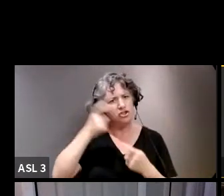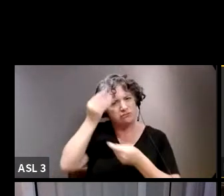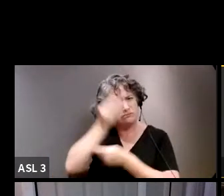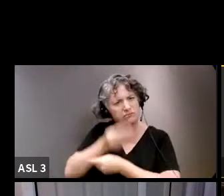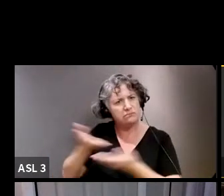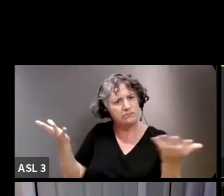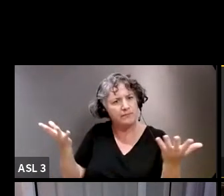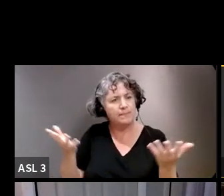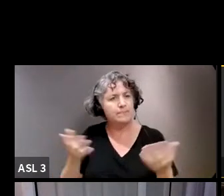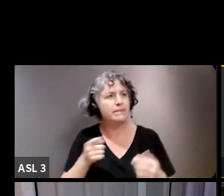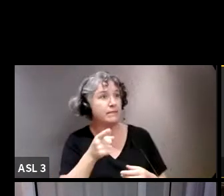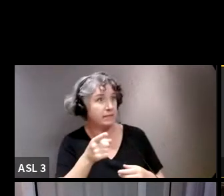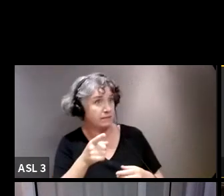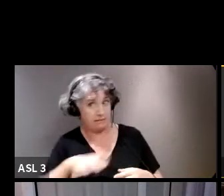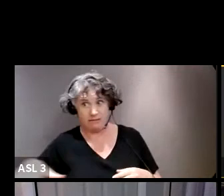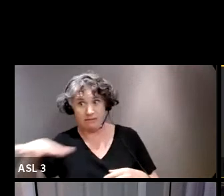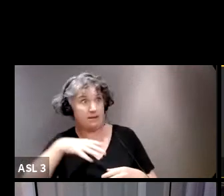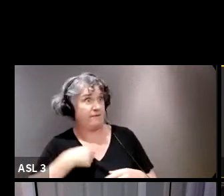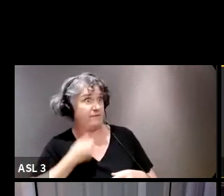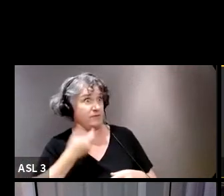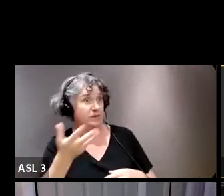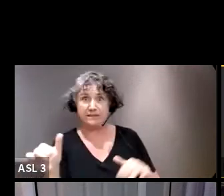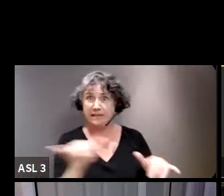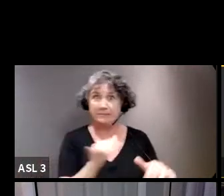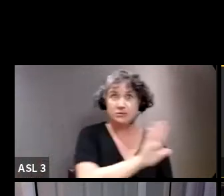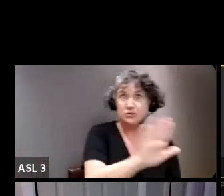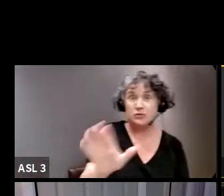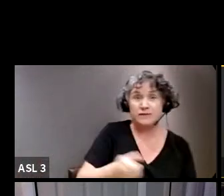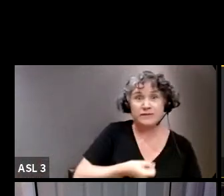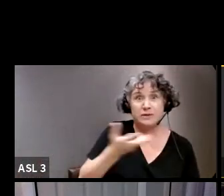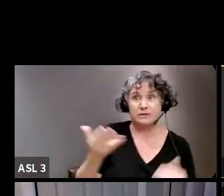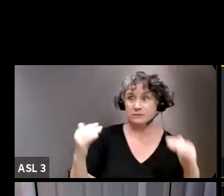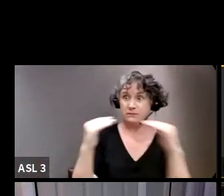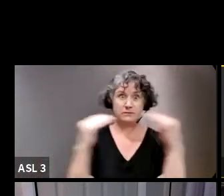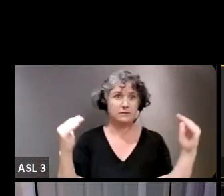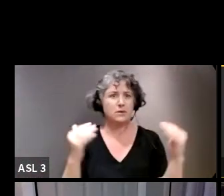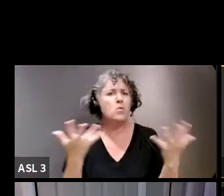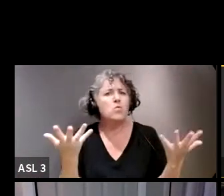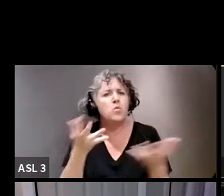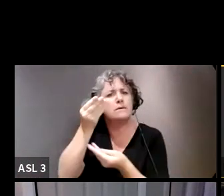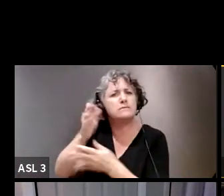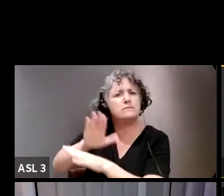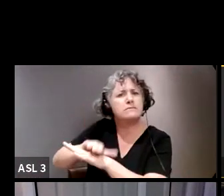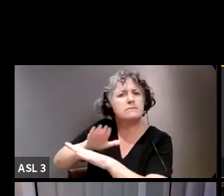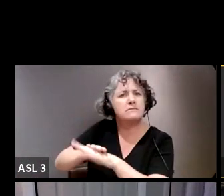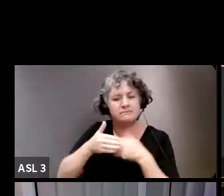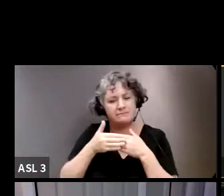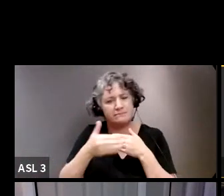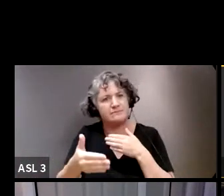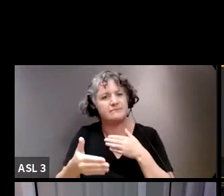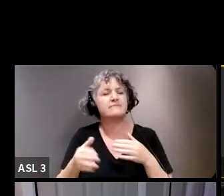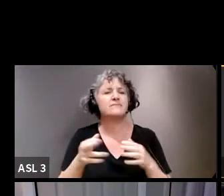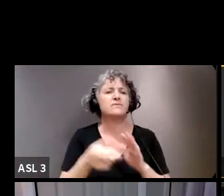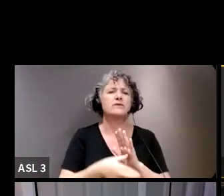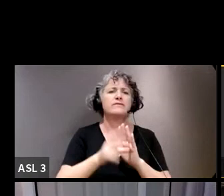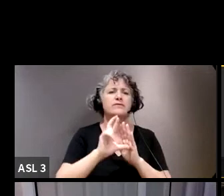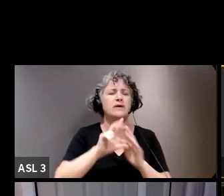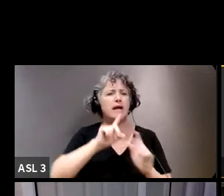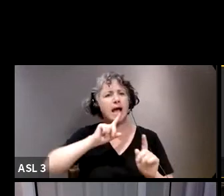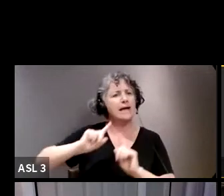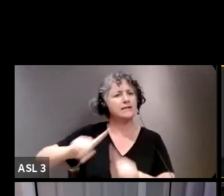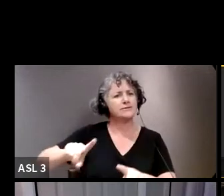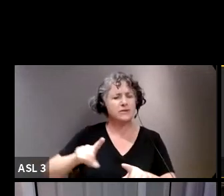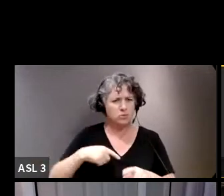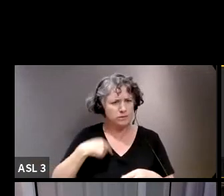voices are just as legitimate as your so this next couple minutes is going over what can be given as an answer to the